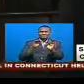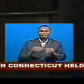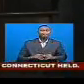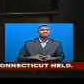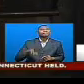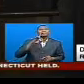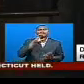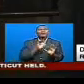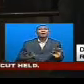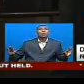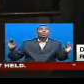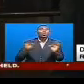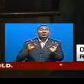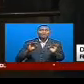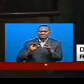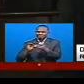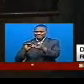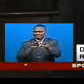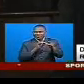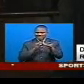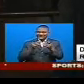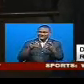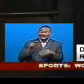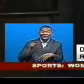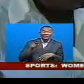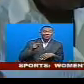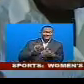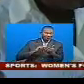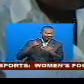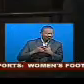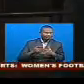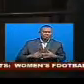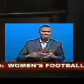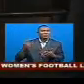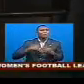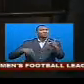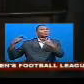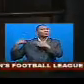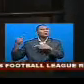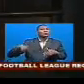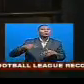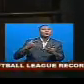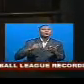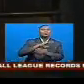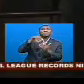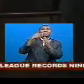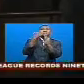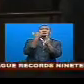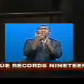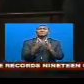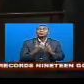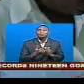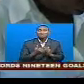is the need for us to ensure joint ownership of the program. What roles do we have to play in the composite